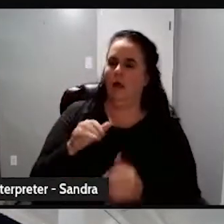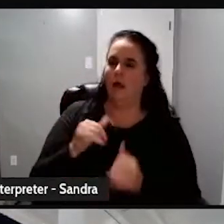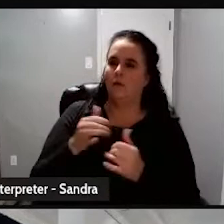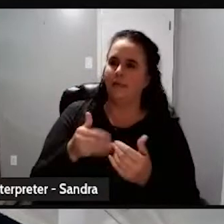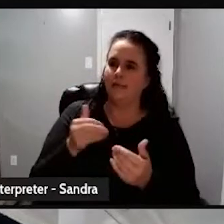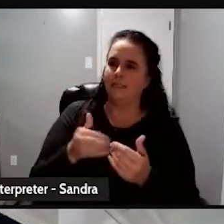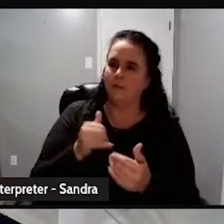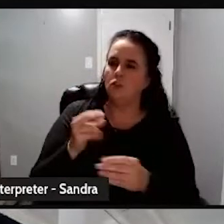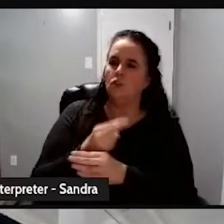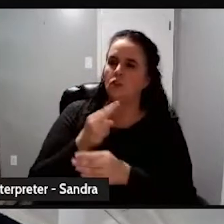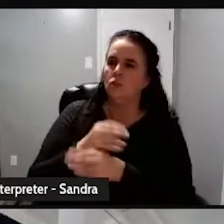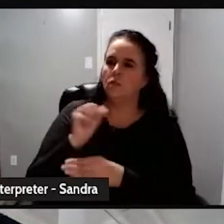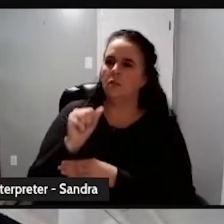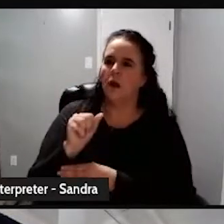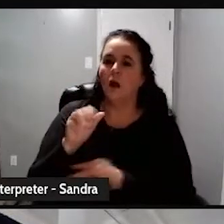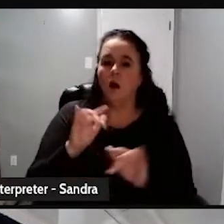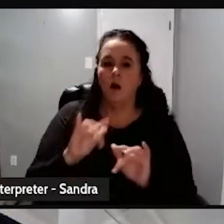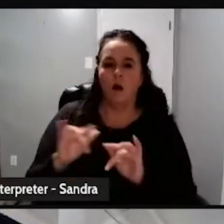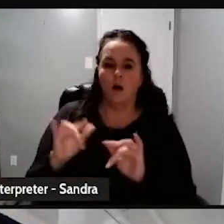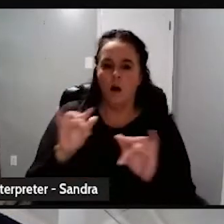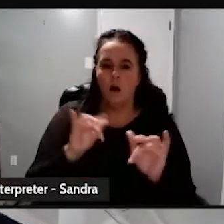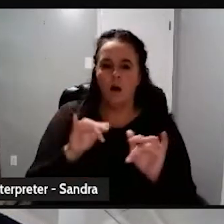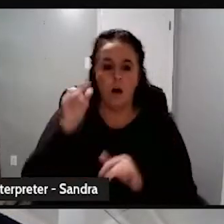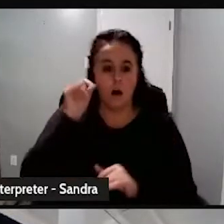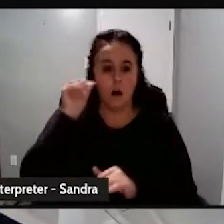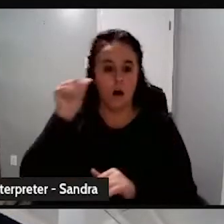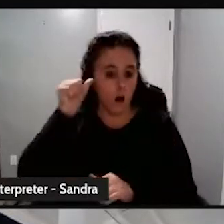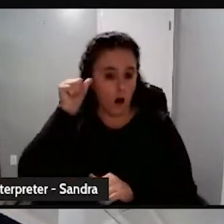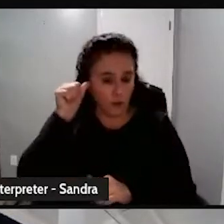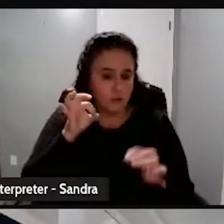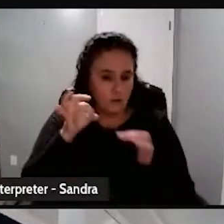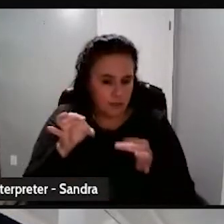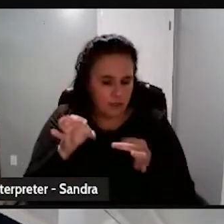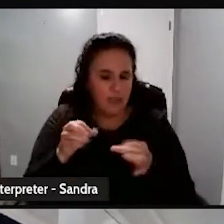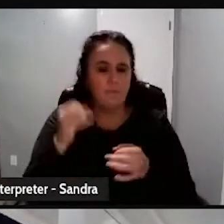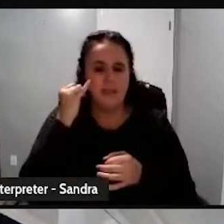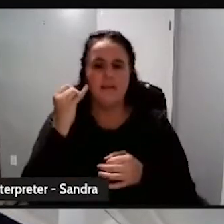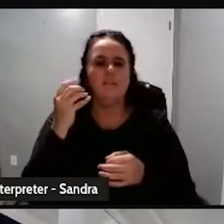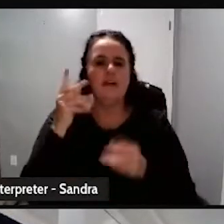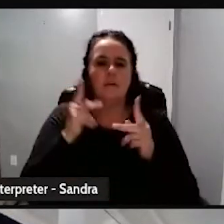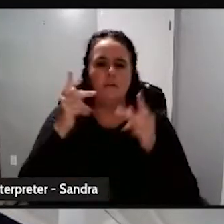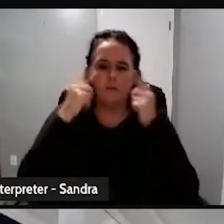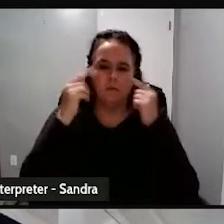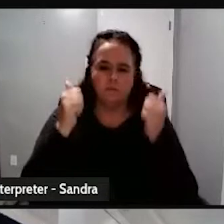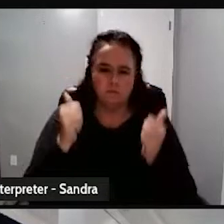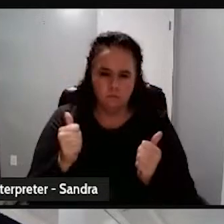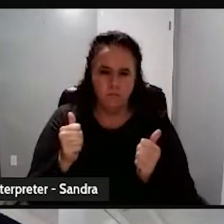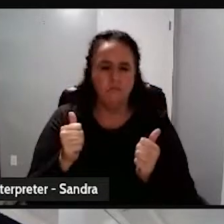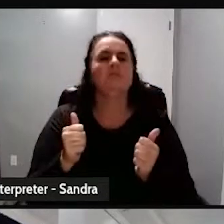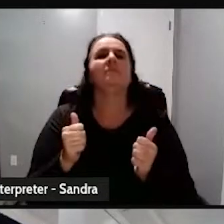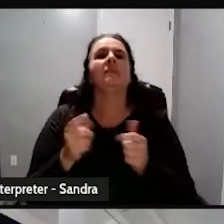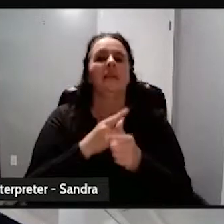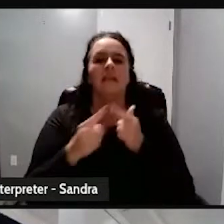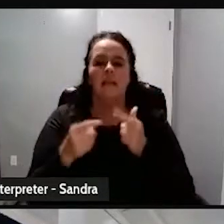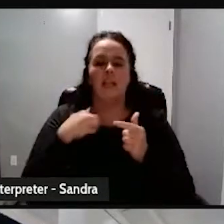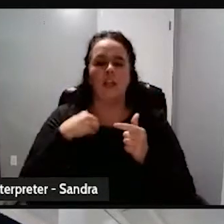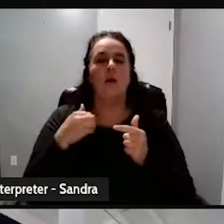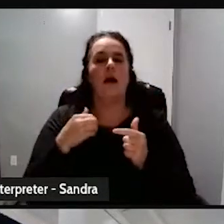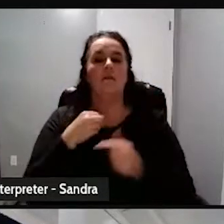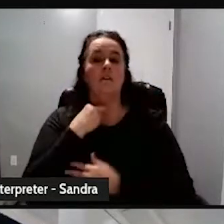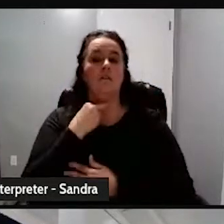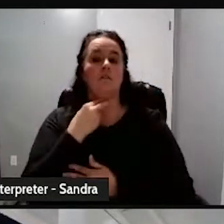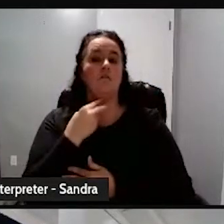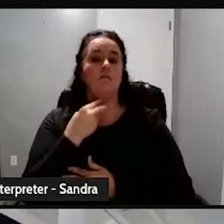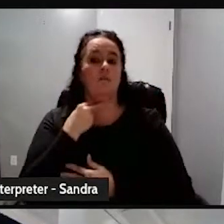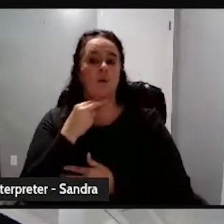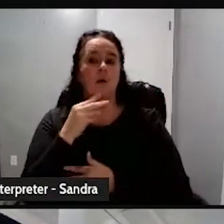audio description on iPads for people with visual impairment just to guide them through an exhibit. It's